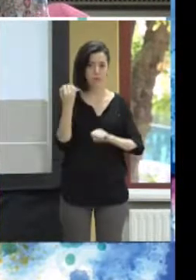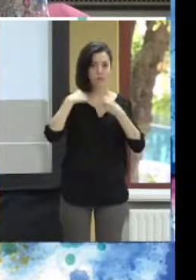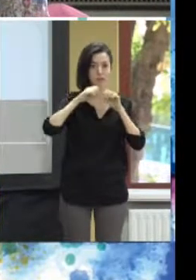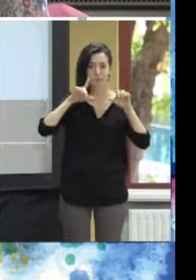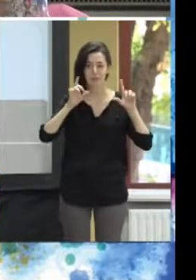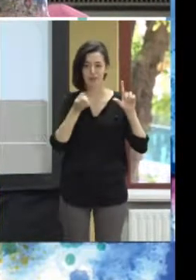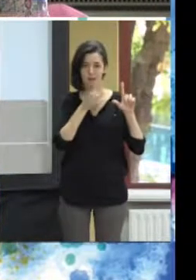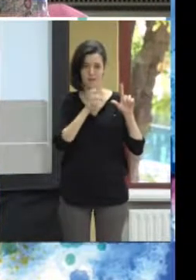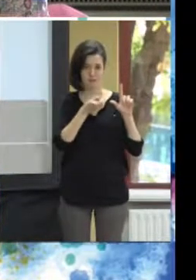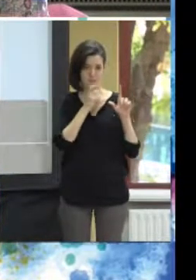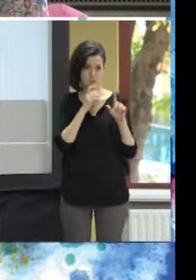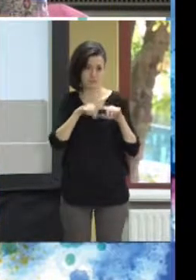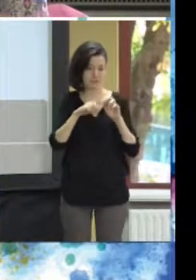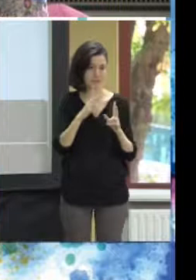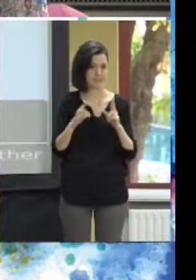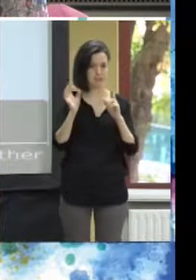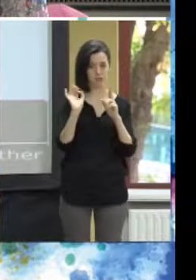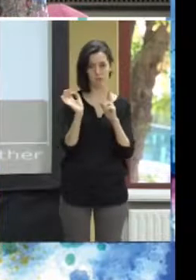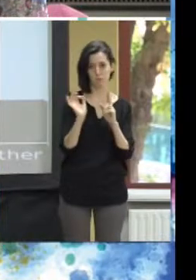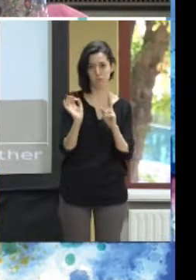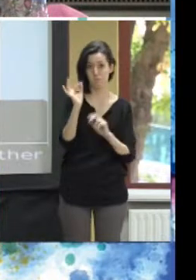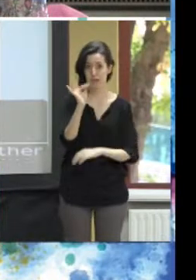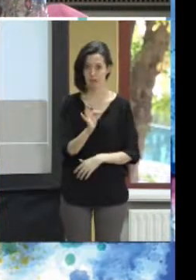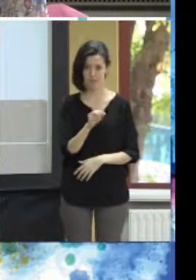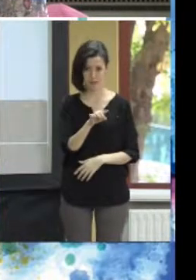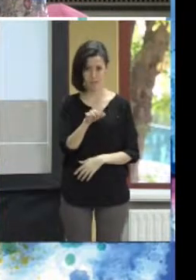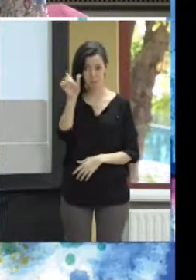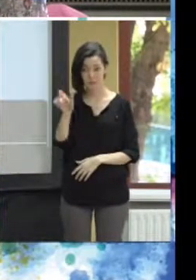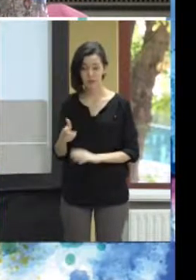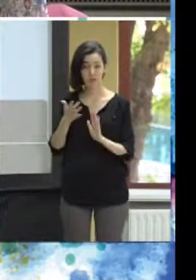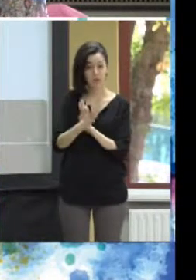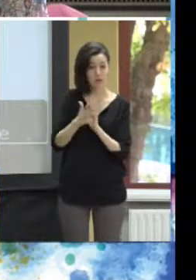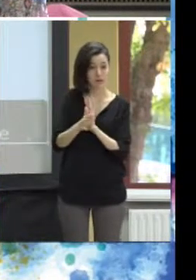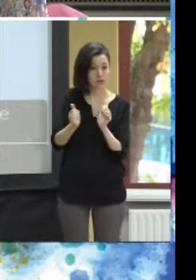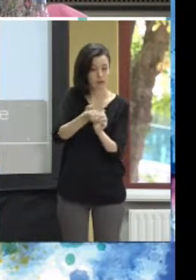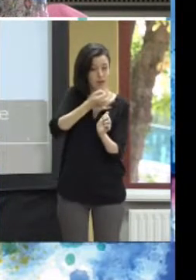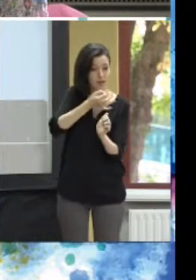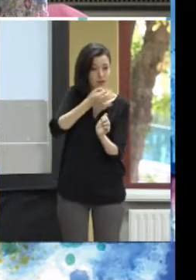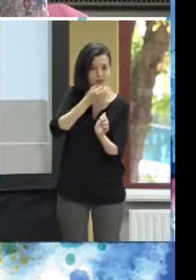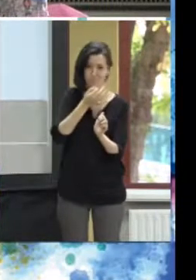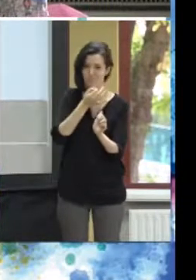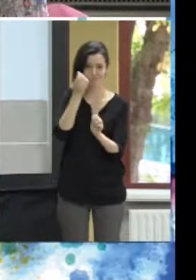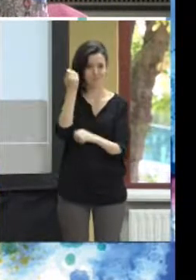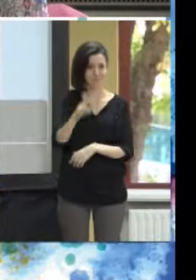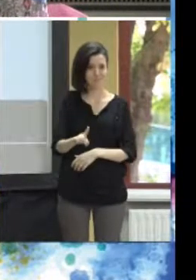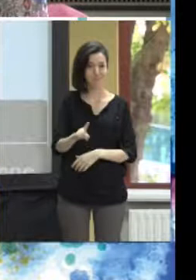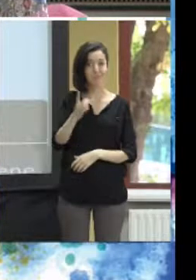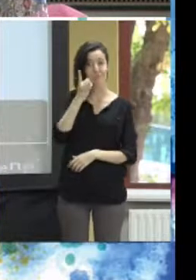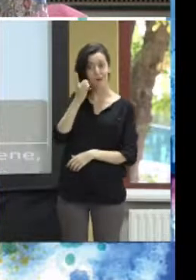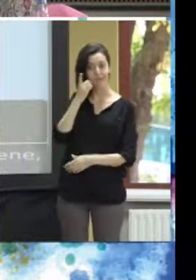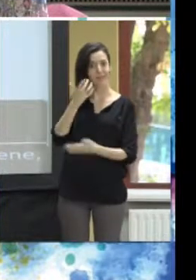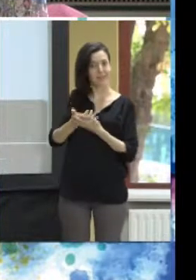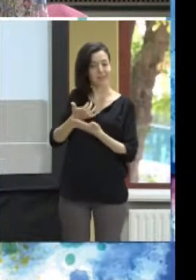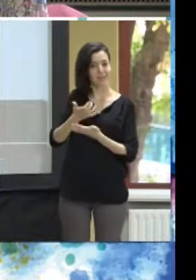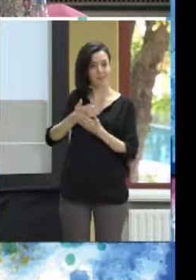robes, the scene in a film or a TV series. So if we do have this app and we can download